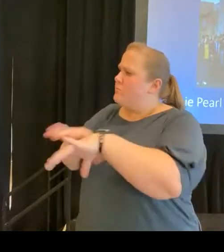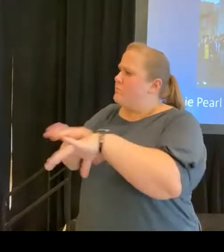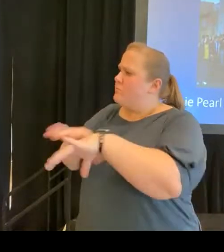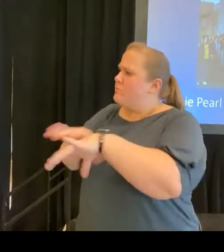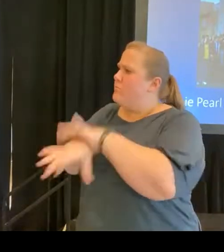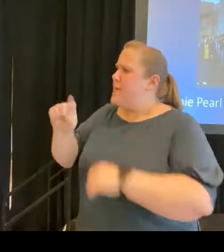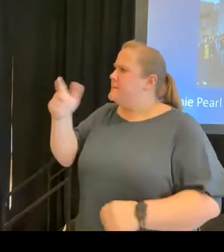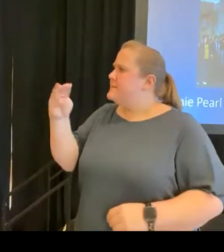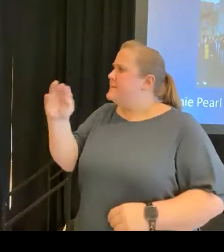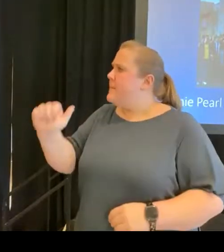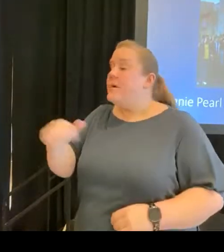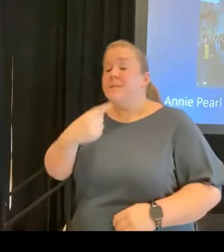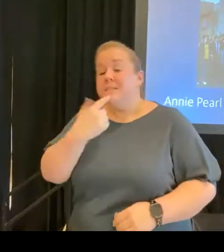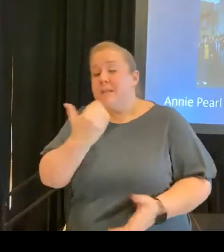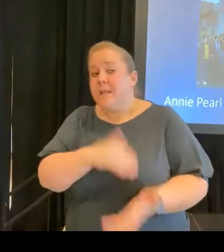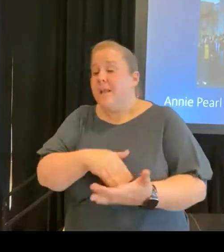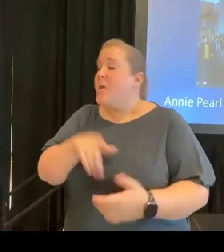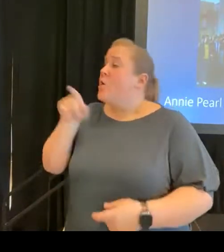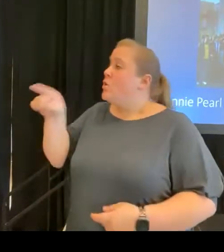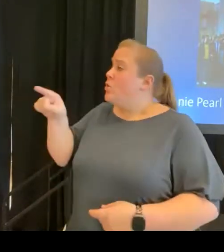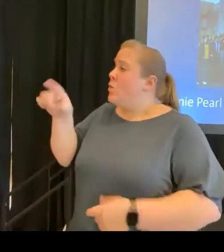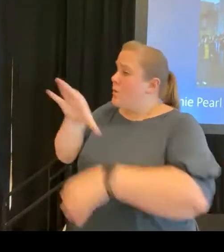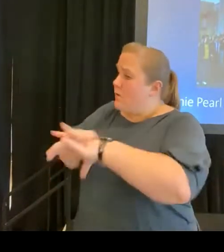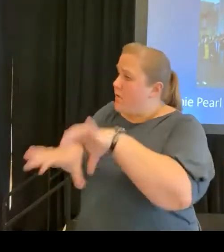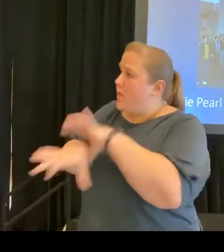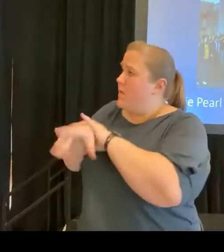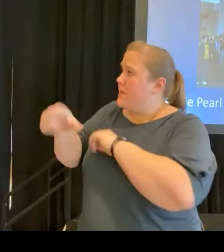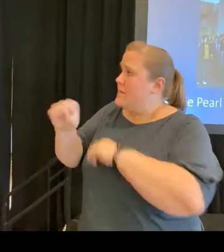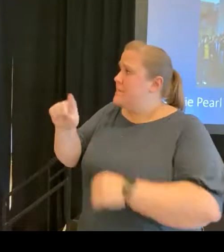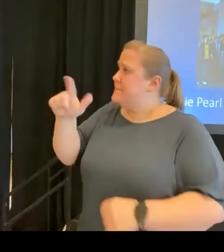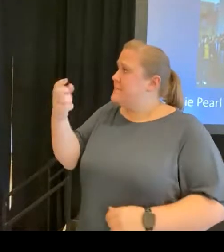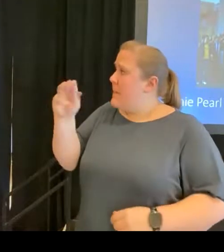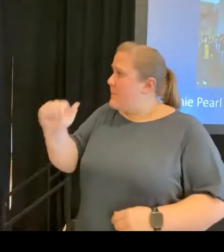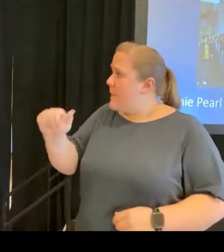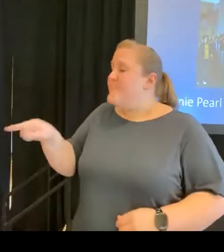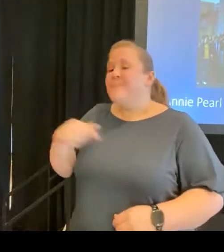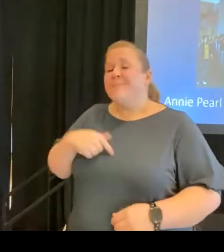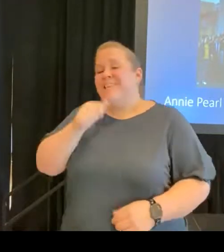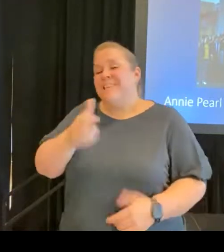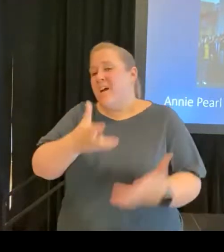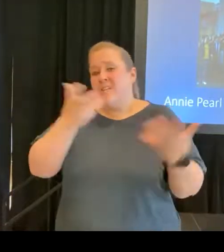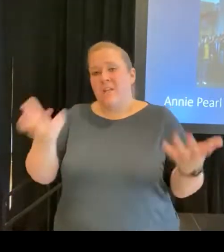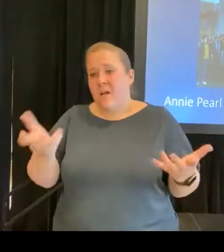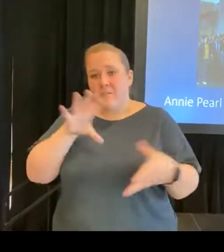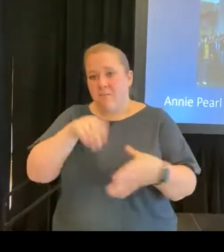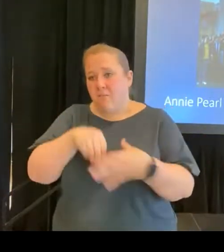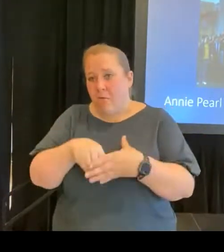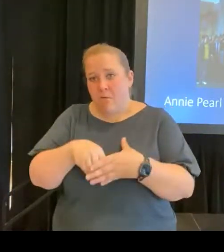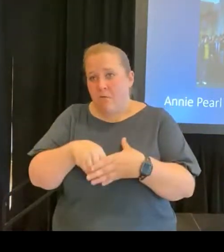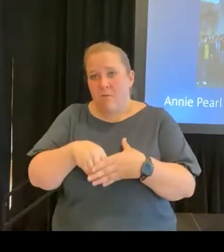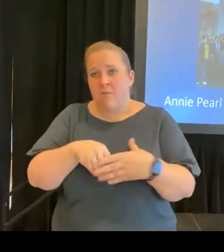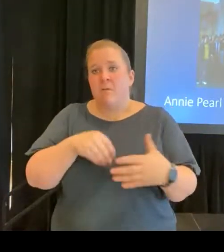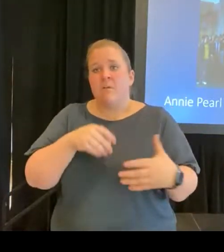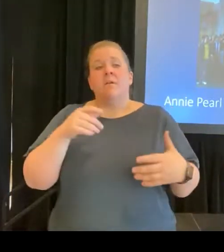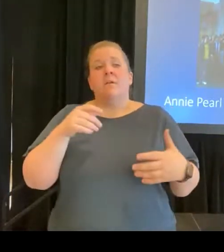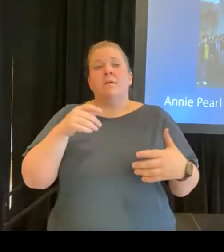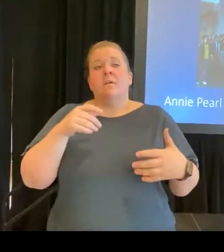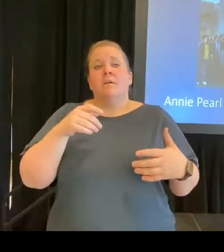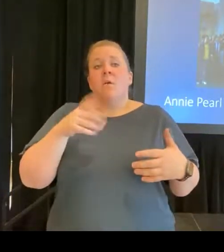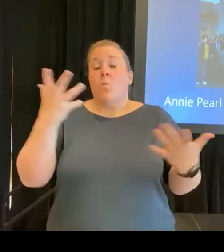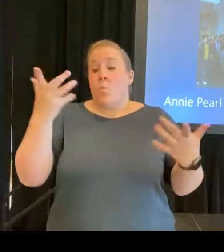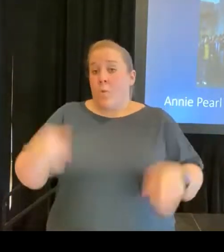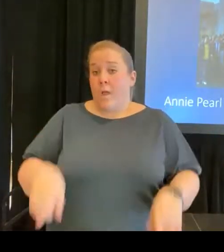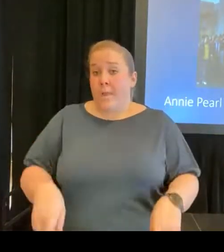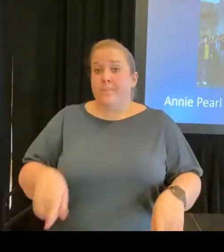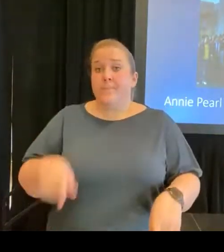What was it again? Can you talk about your arrest in Selma? Well, it wasn't much to it except what